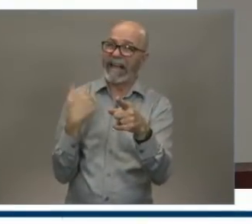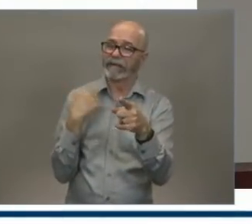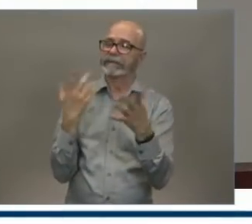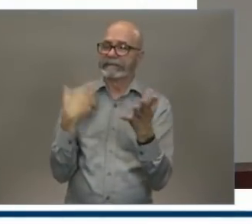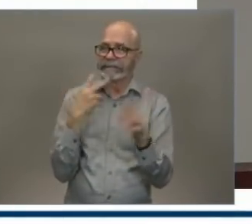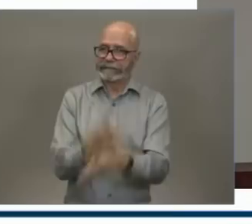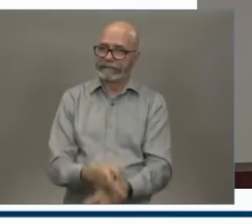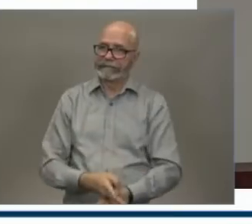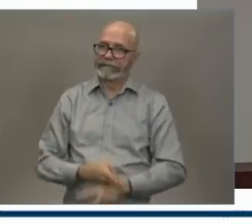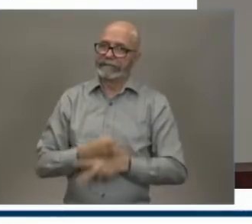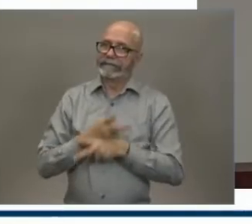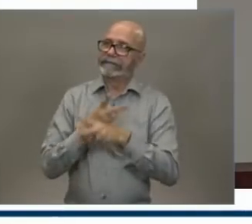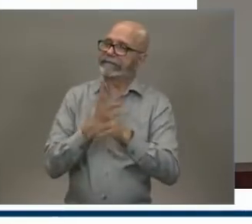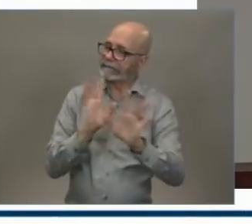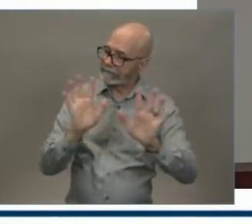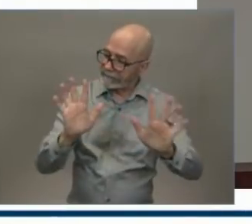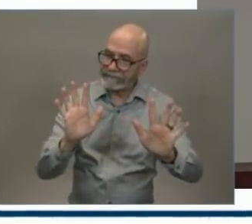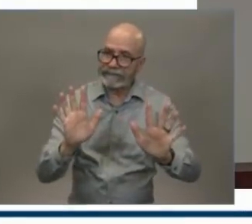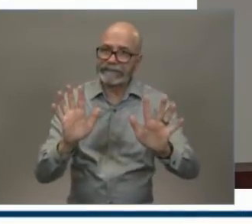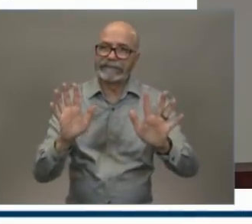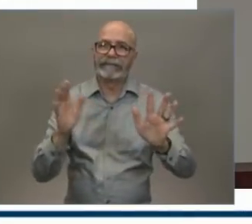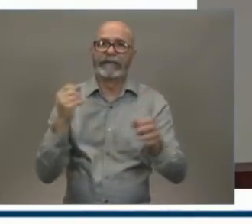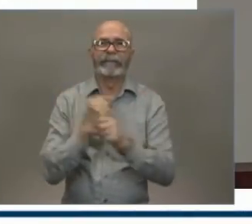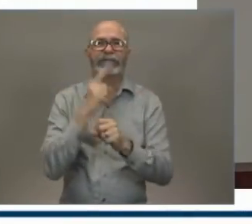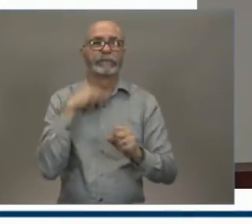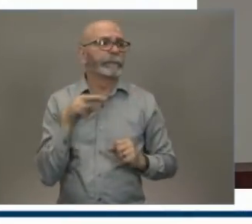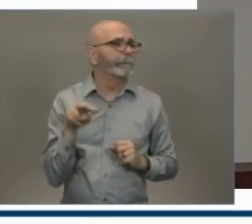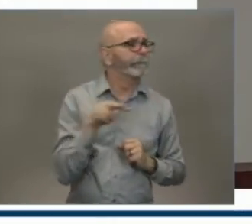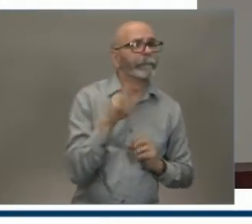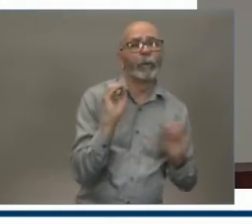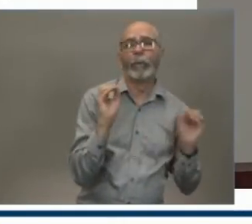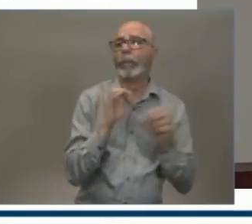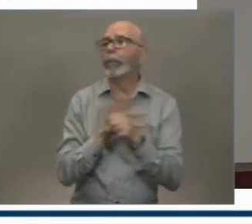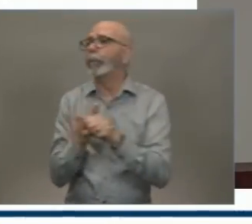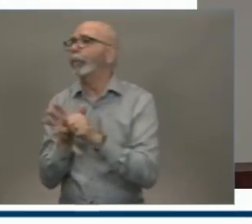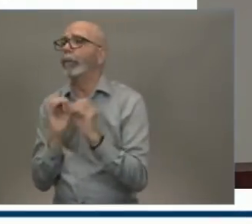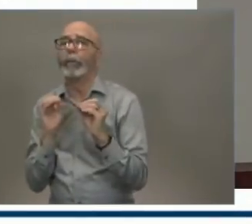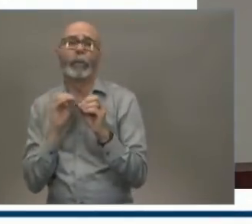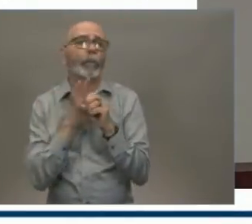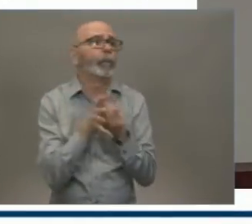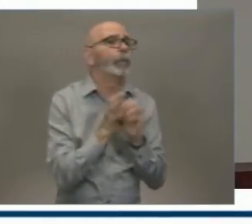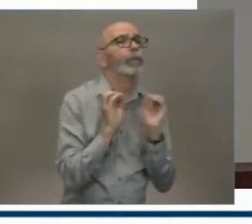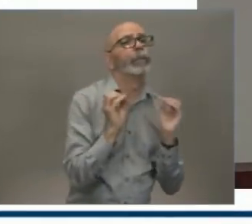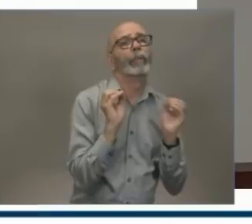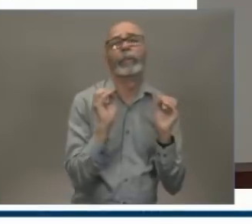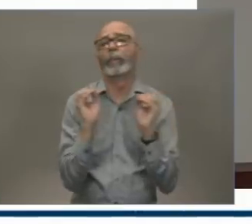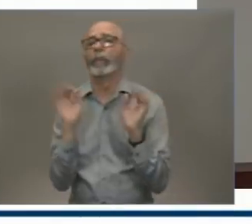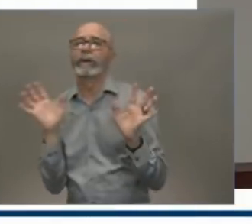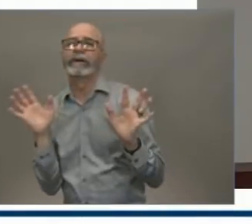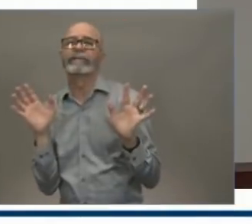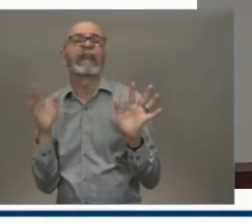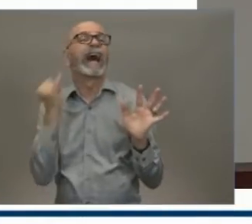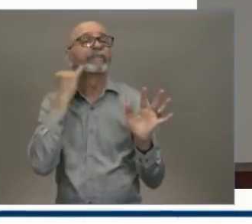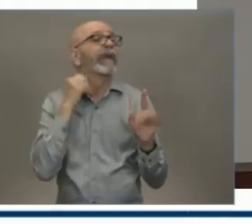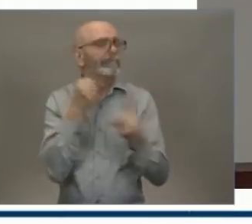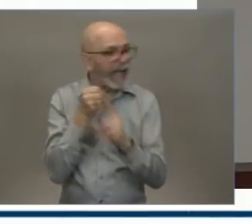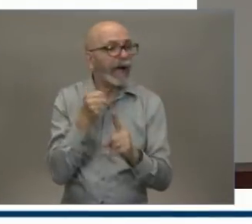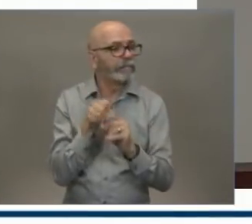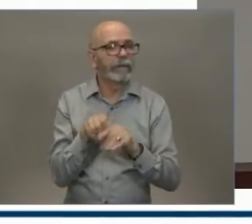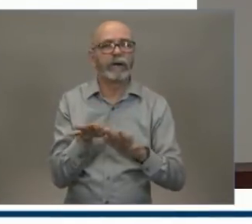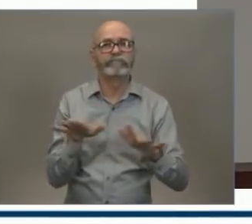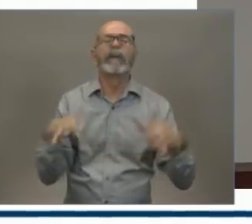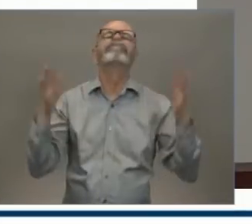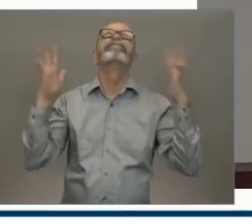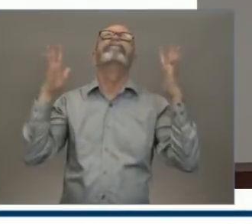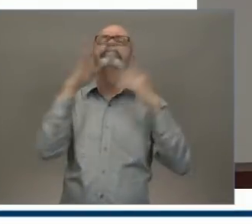time remaining vigilant in the areas which can drive transmission of COVID, which in many of them are